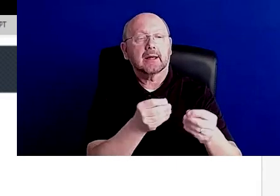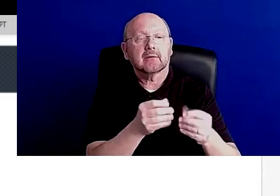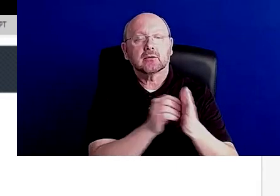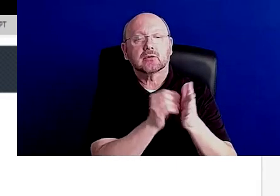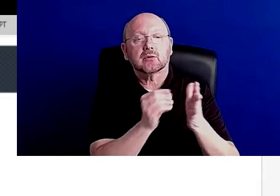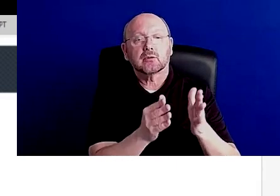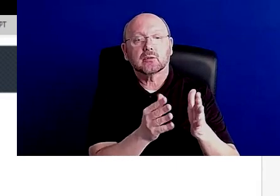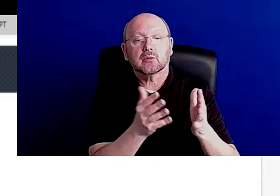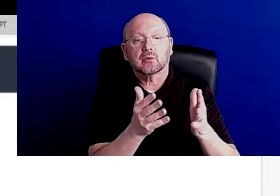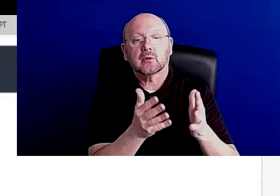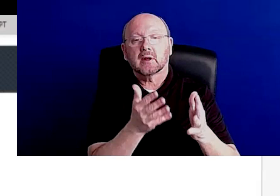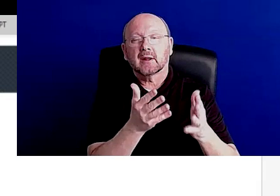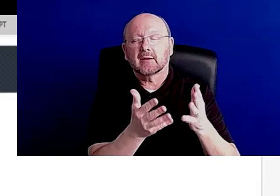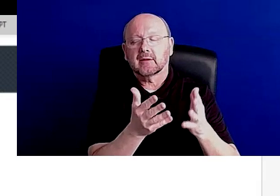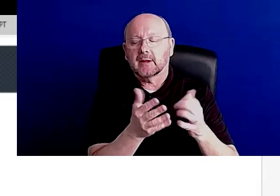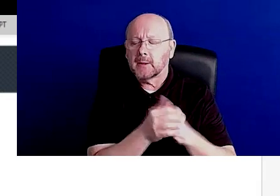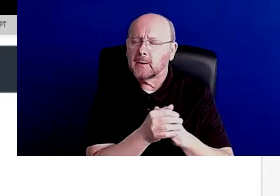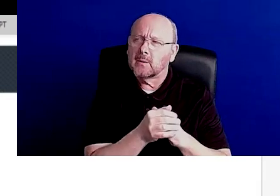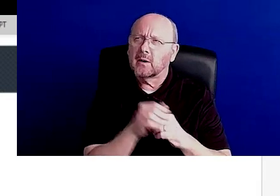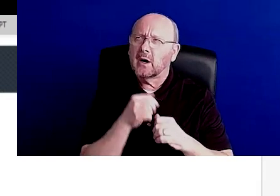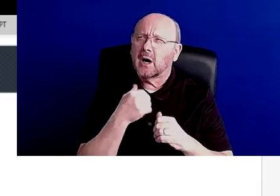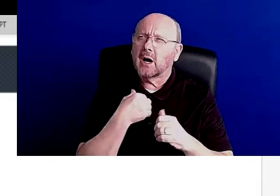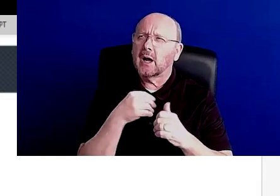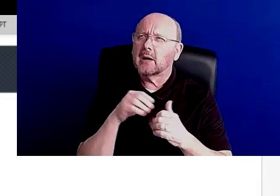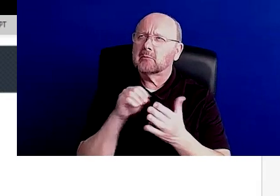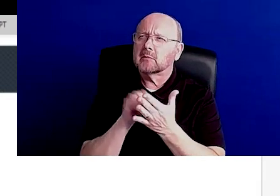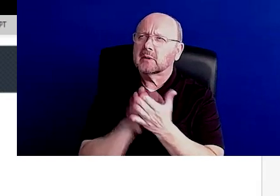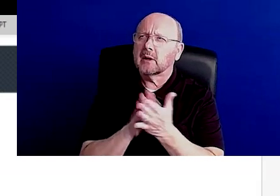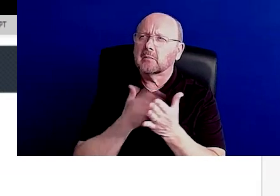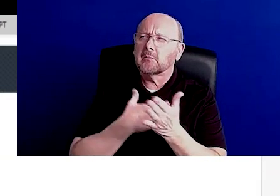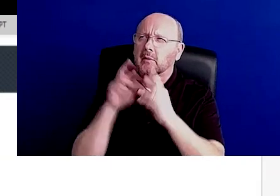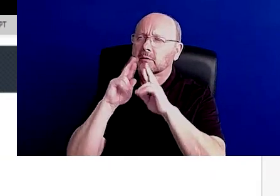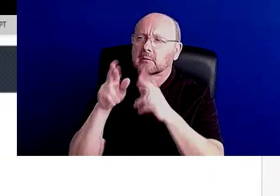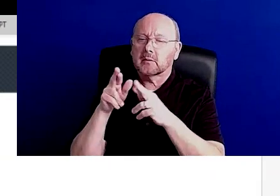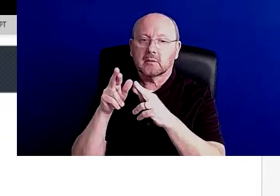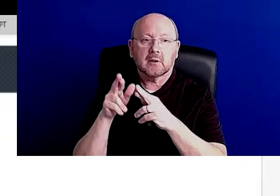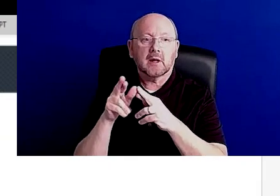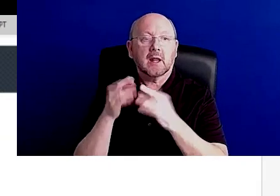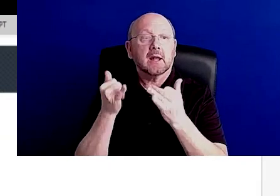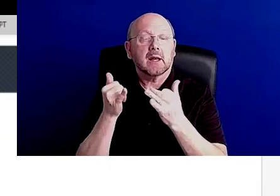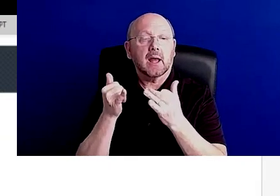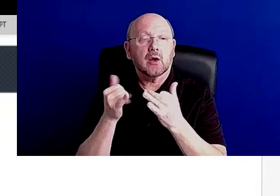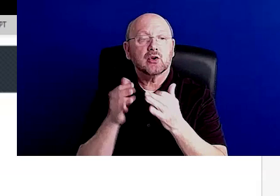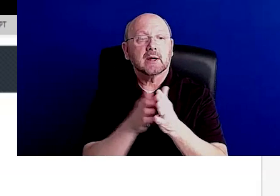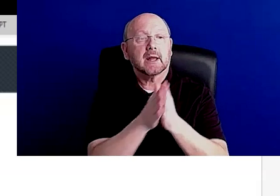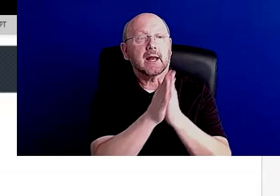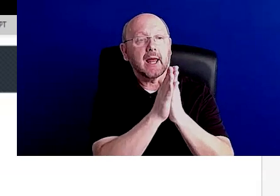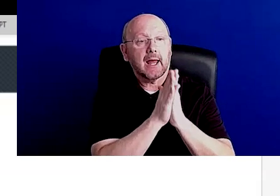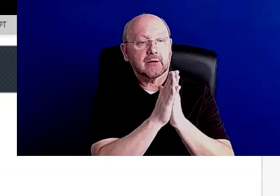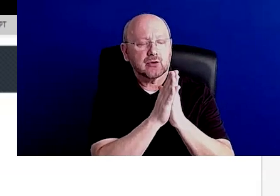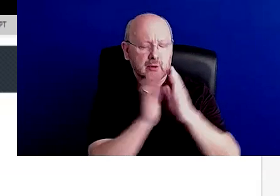they can put in what they wrote for their response. And where this becomes powerful is then you can then ask it to